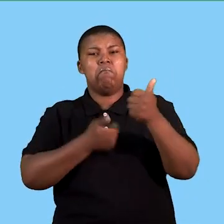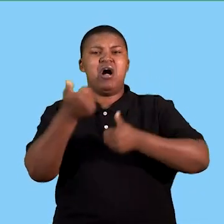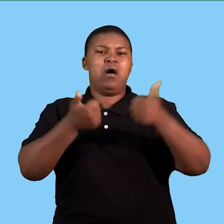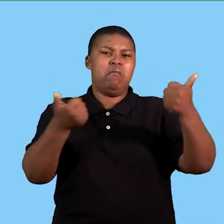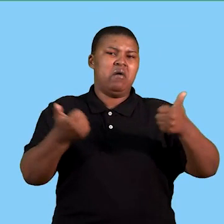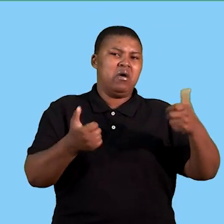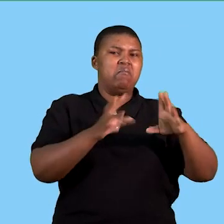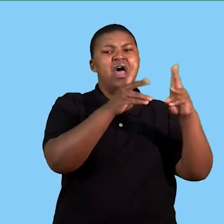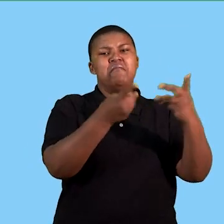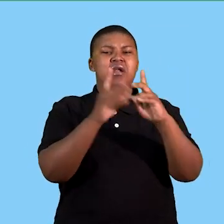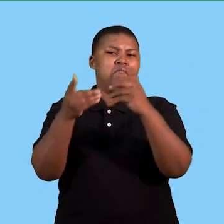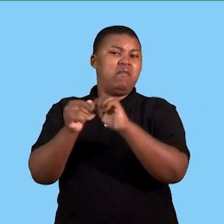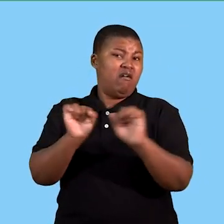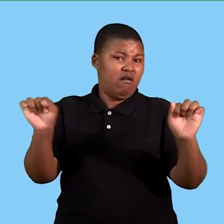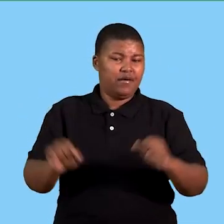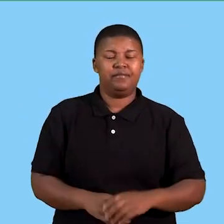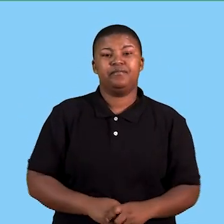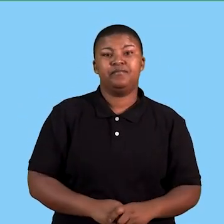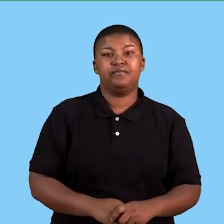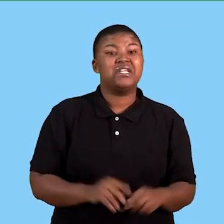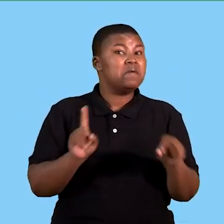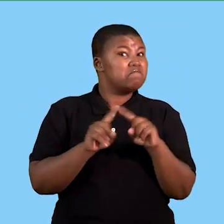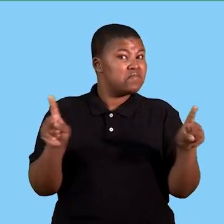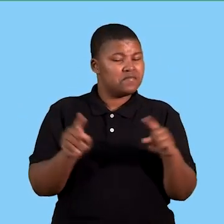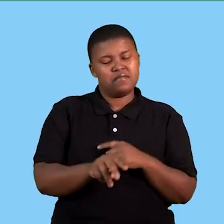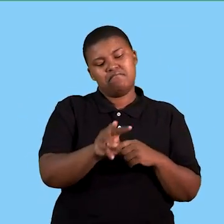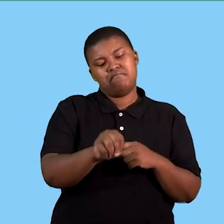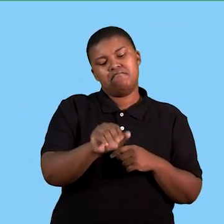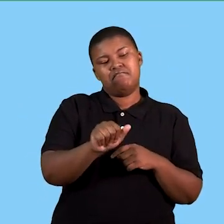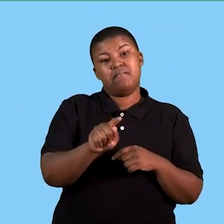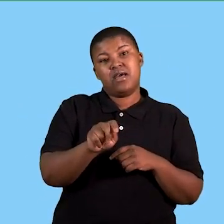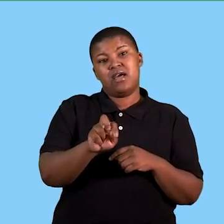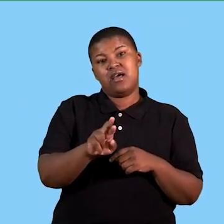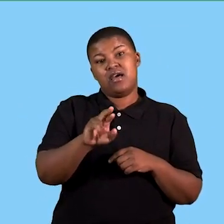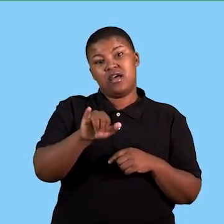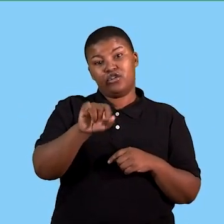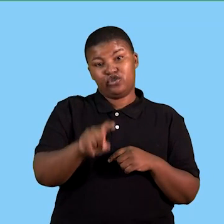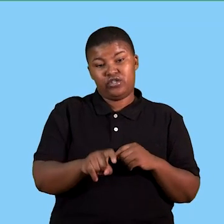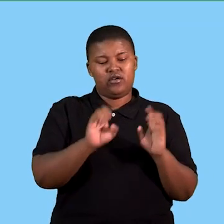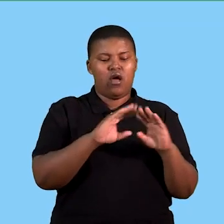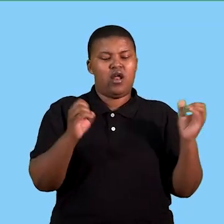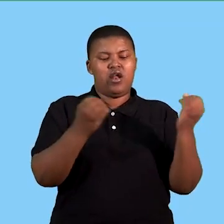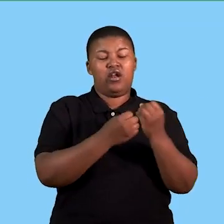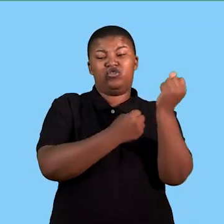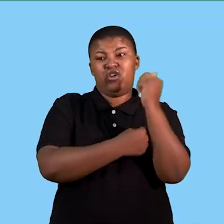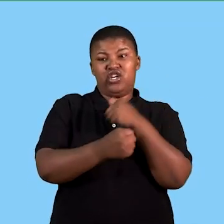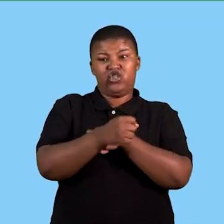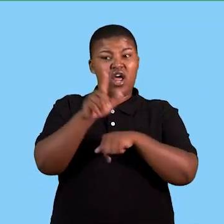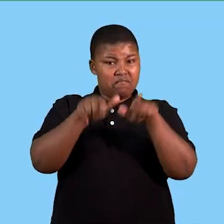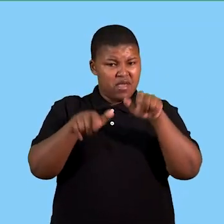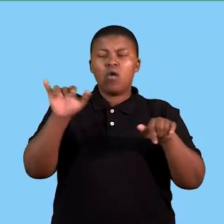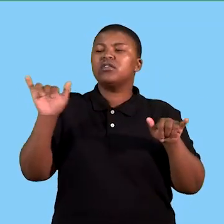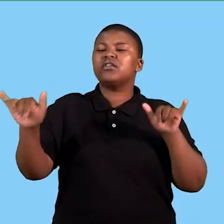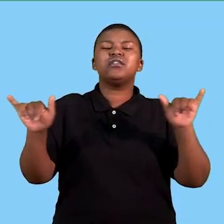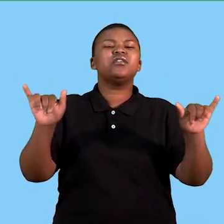their individual departments. Where the matrix organizational structure People